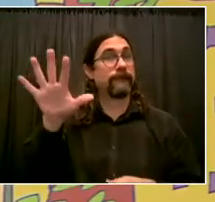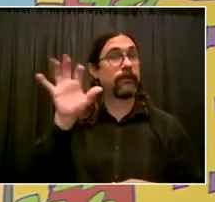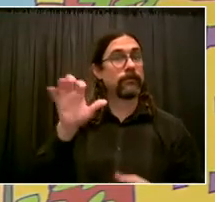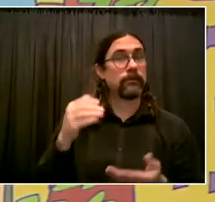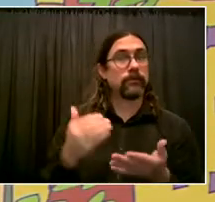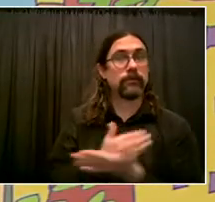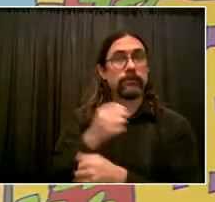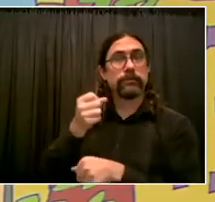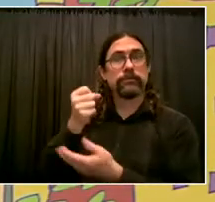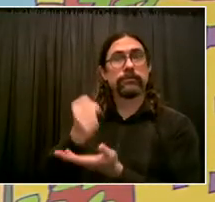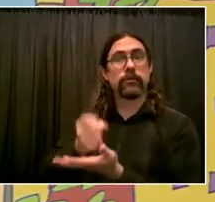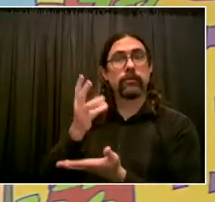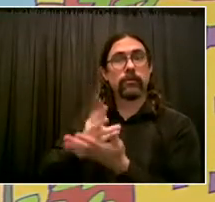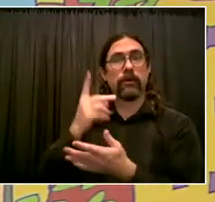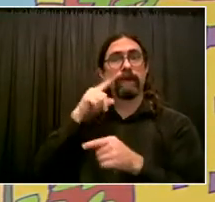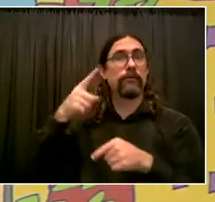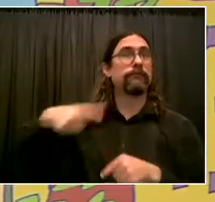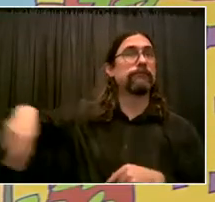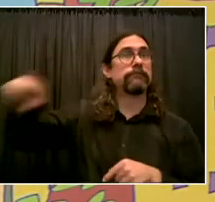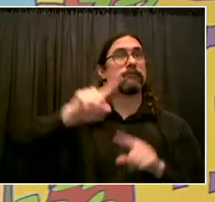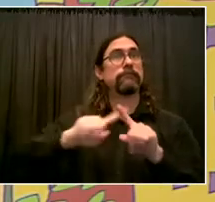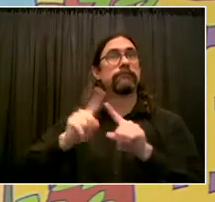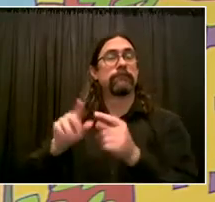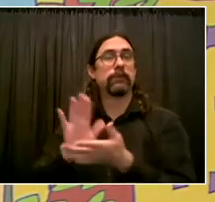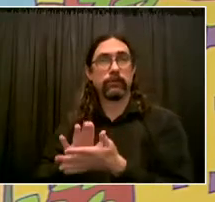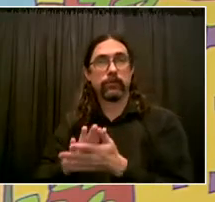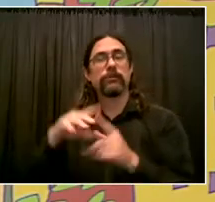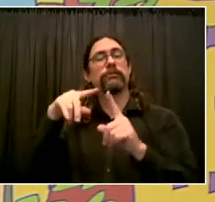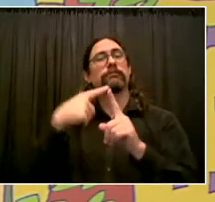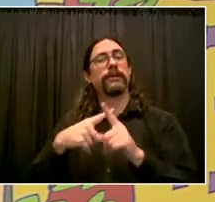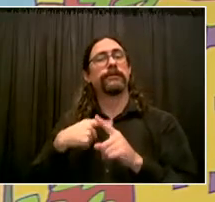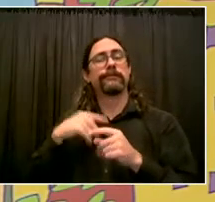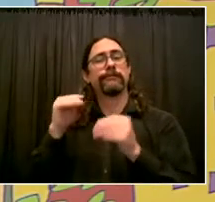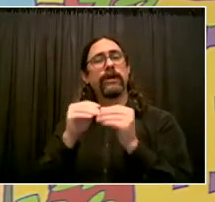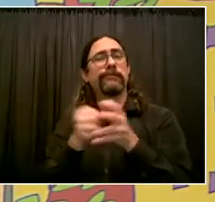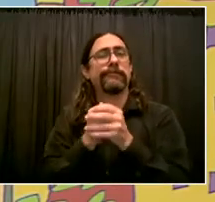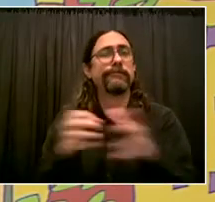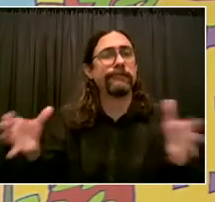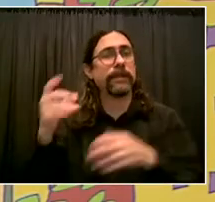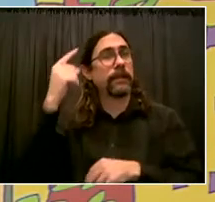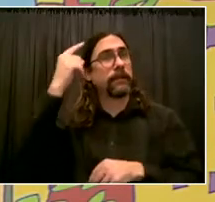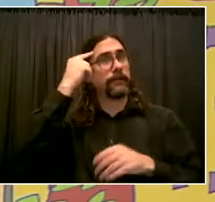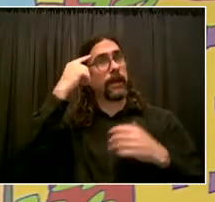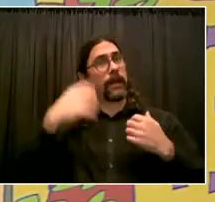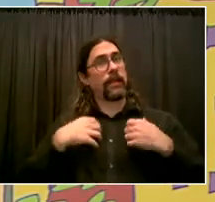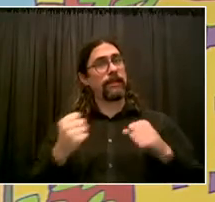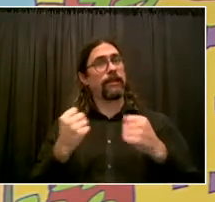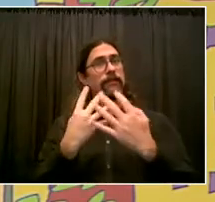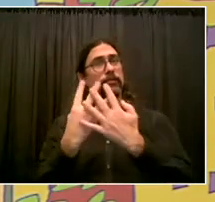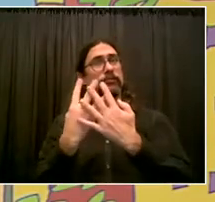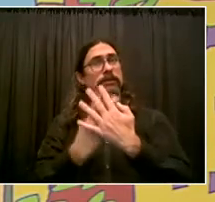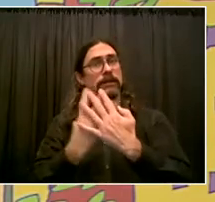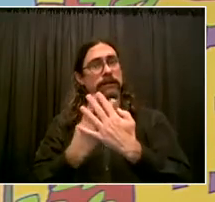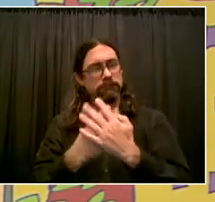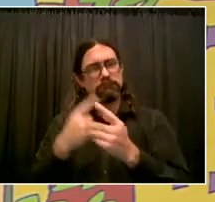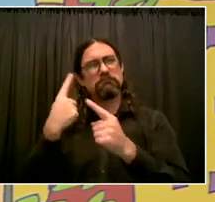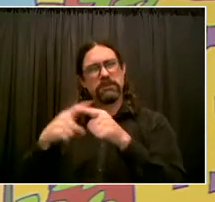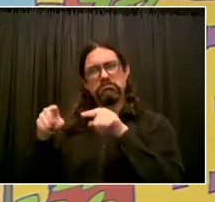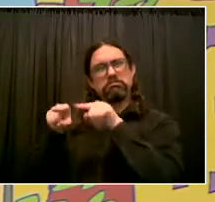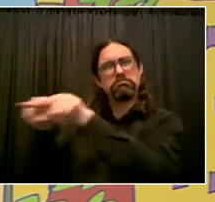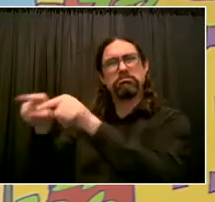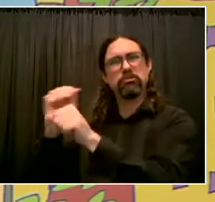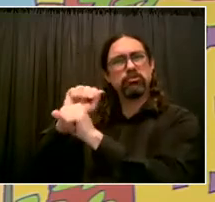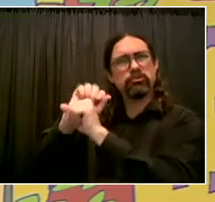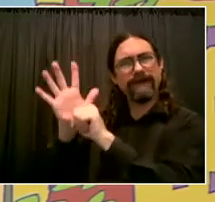address what's going on in schools, and the key is to always give kids and their parents, of course, the knowledge they're going to have a safe